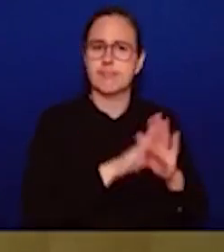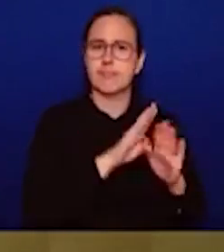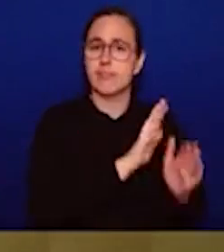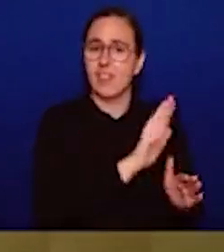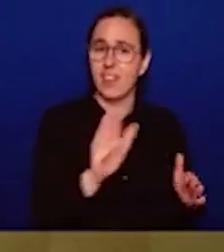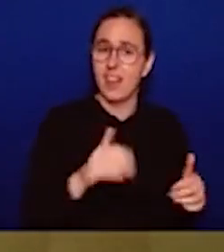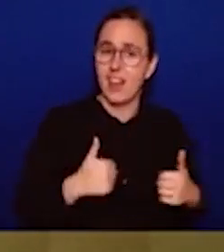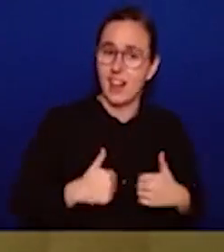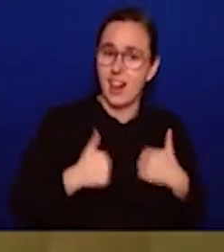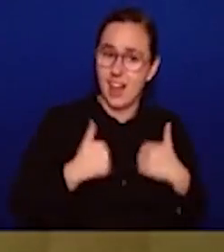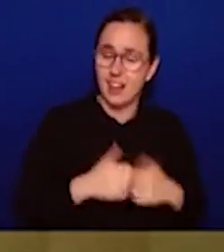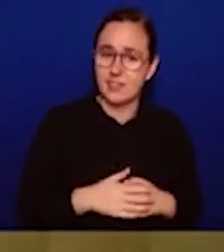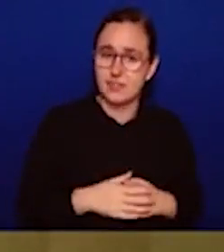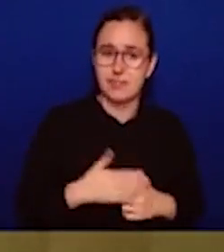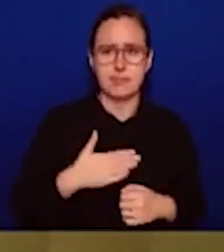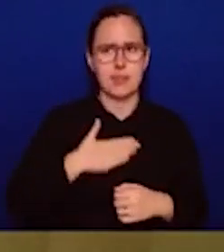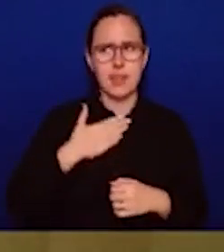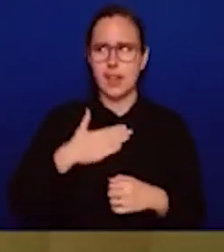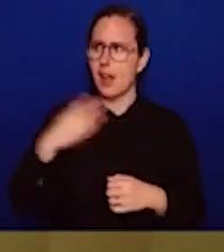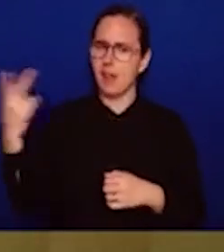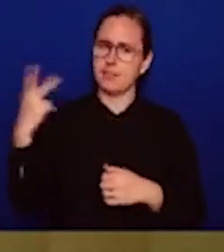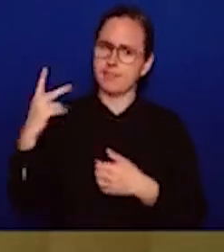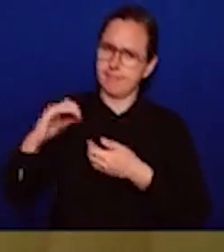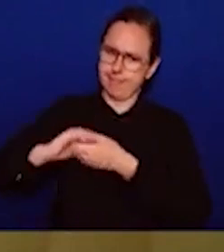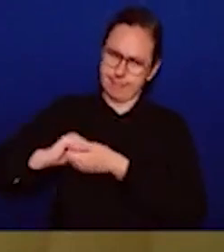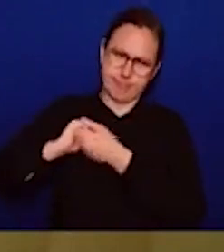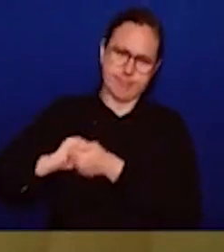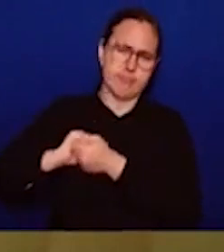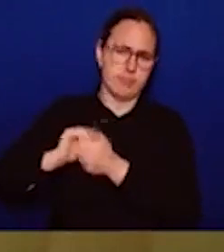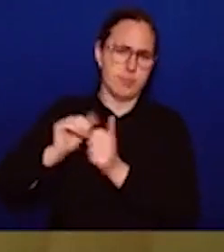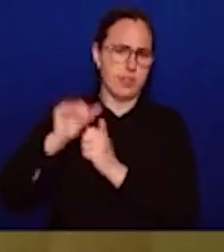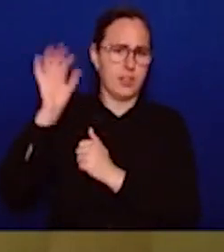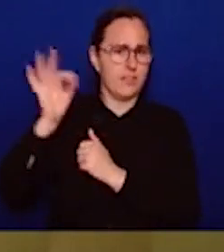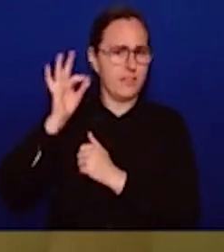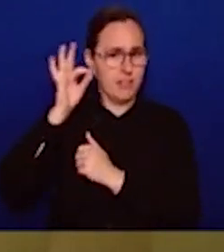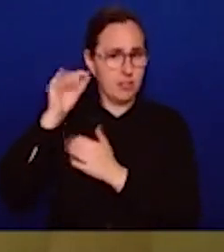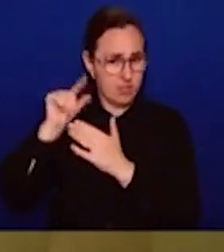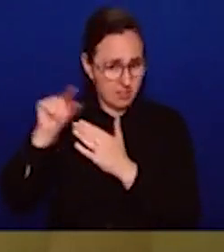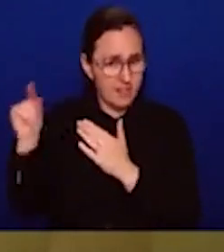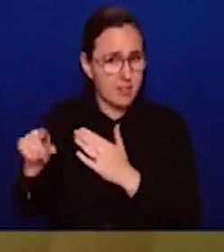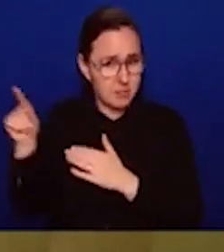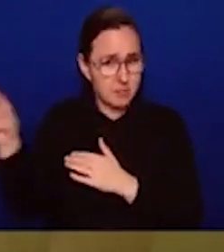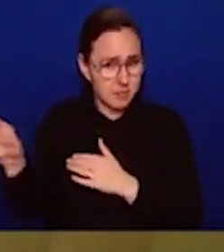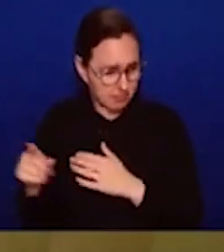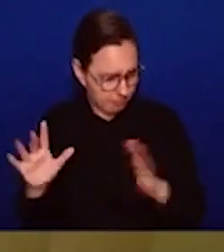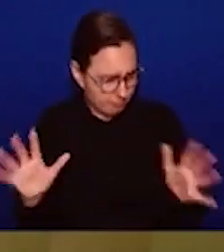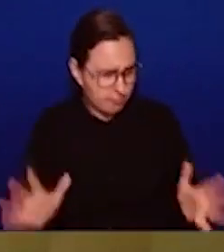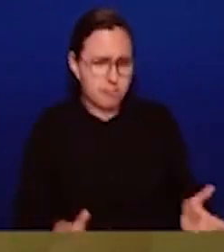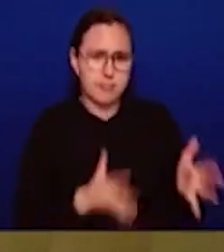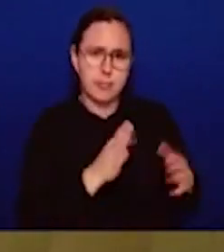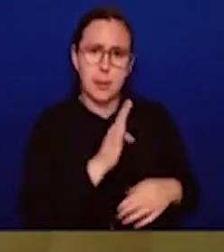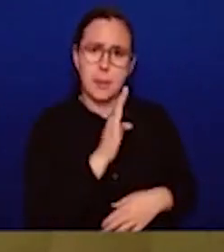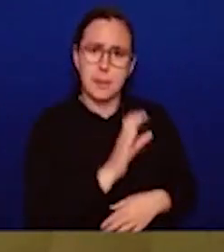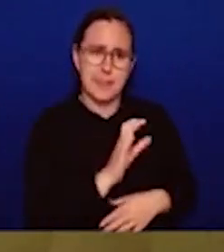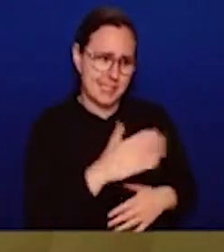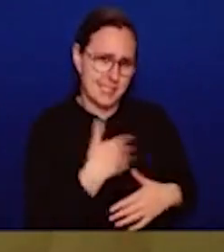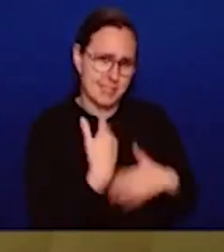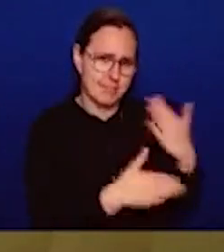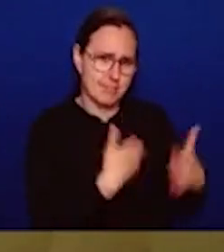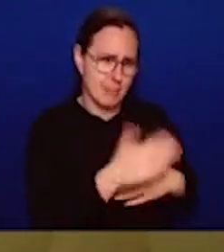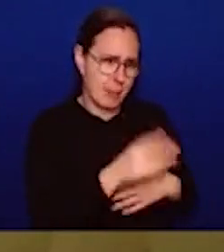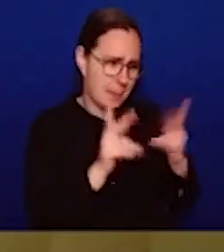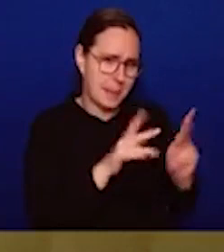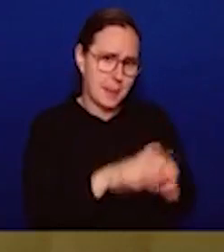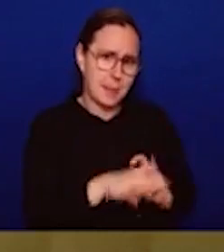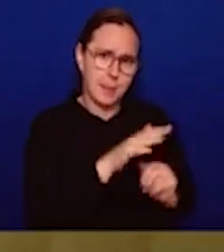steps necessary to support people to keep them alive so that they have that opportunity to access treatment. And we have a